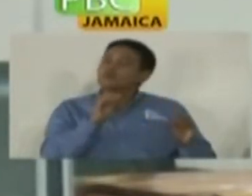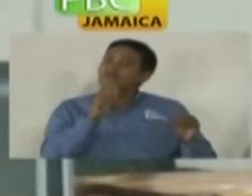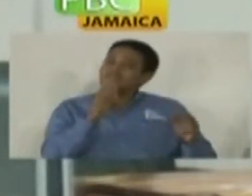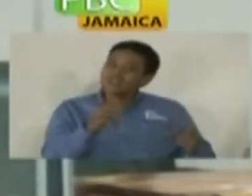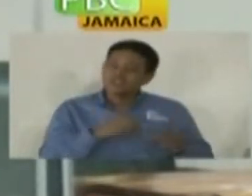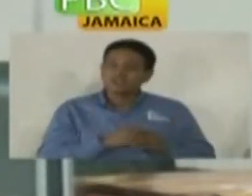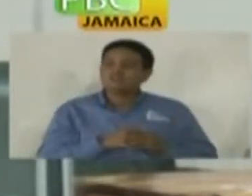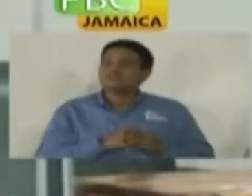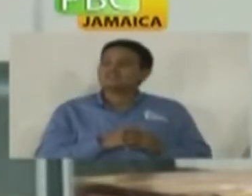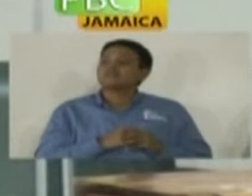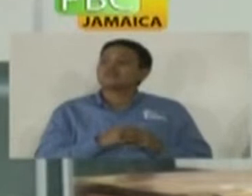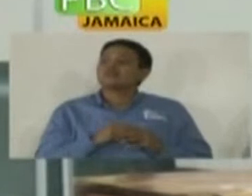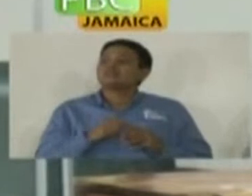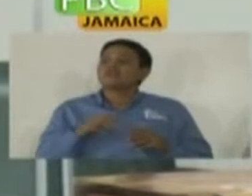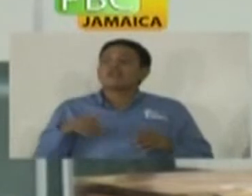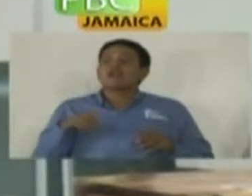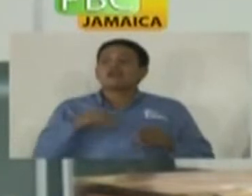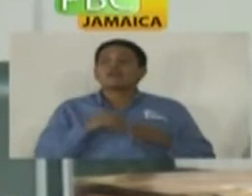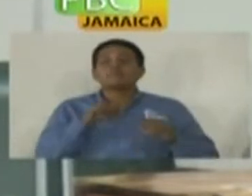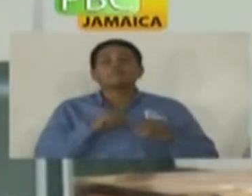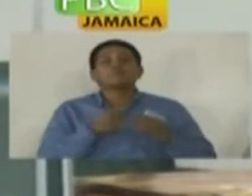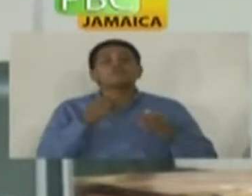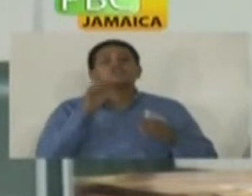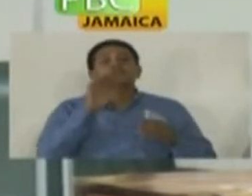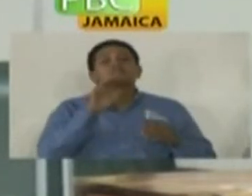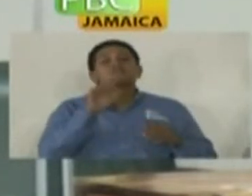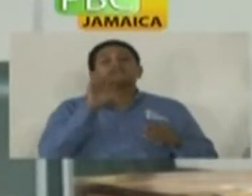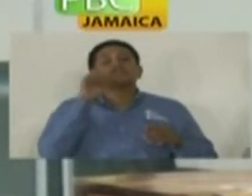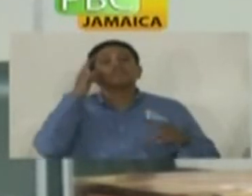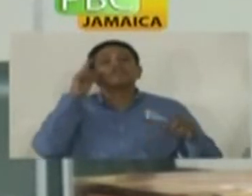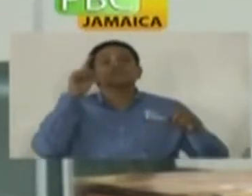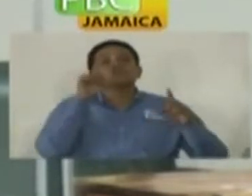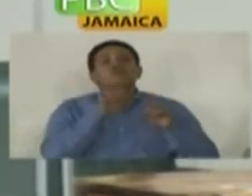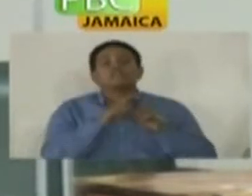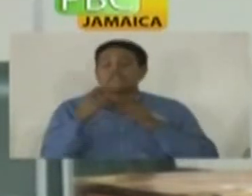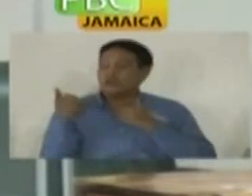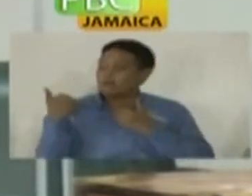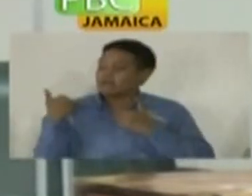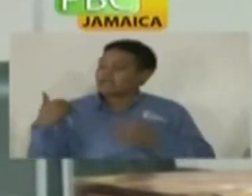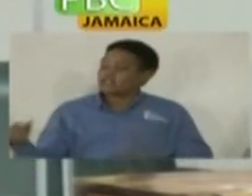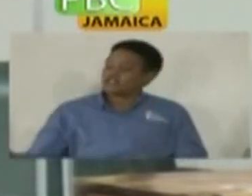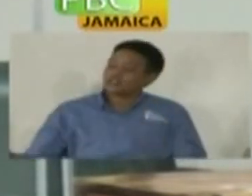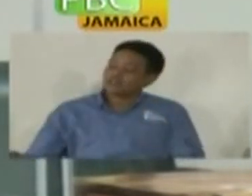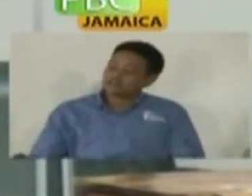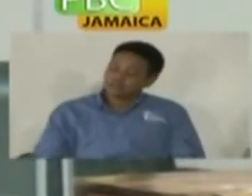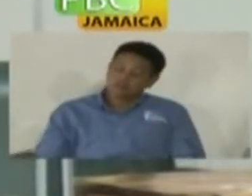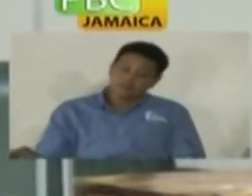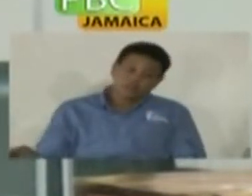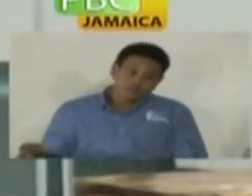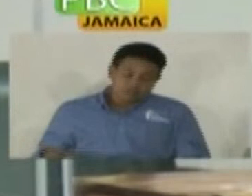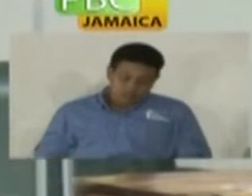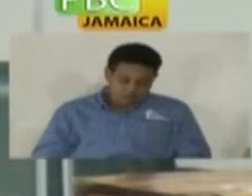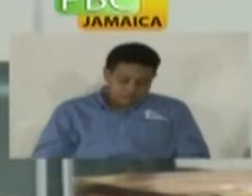provisions, and neither is it in breach of its treaty obligations.